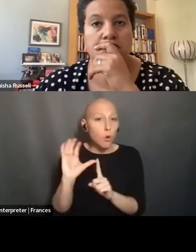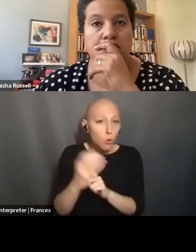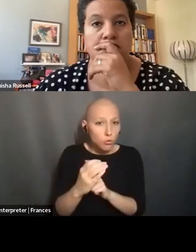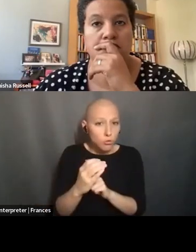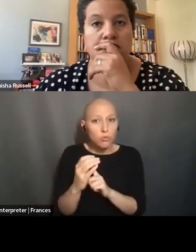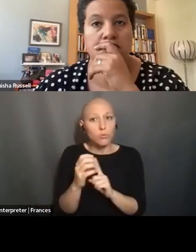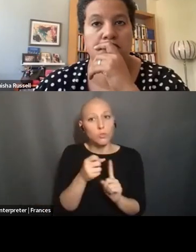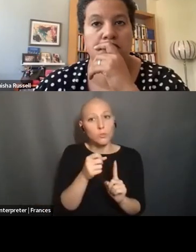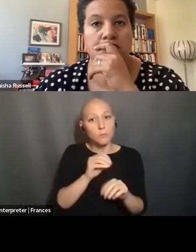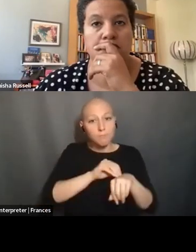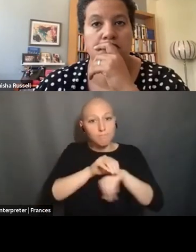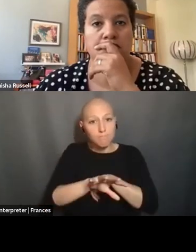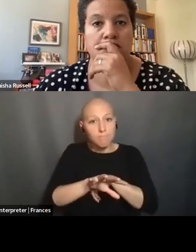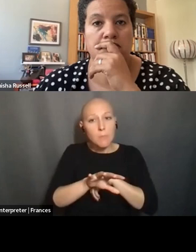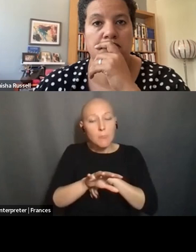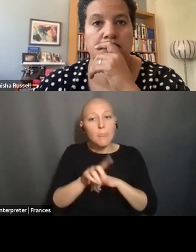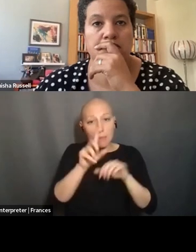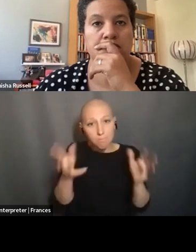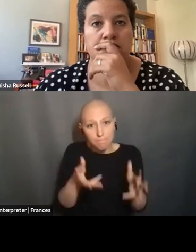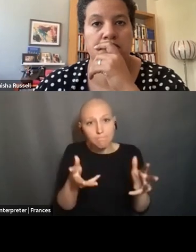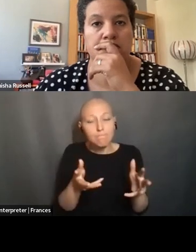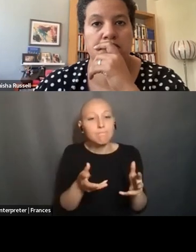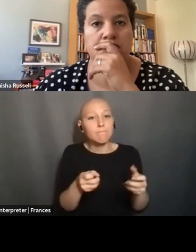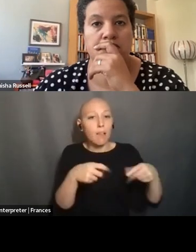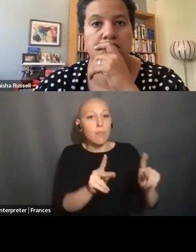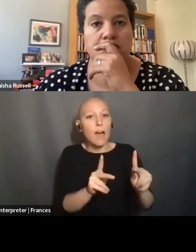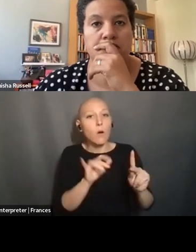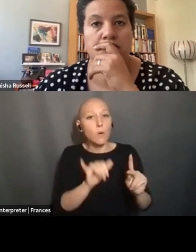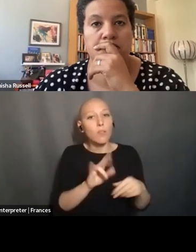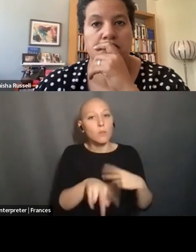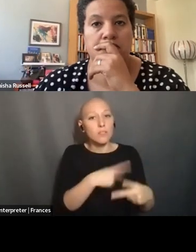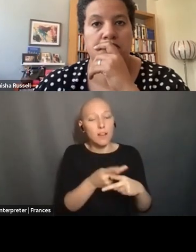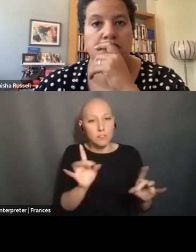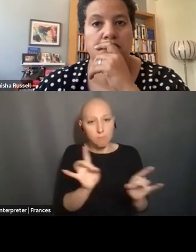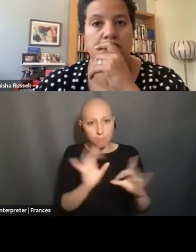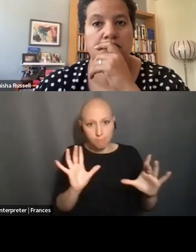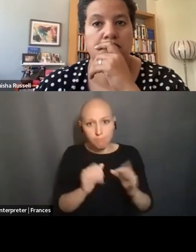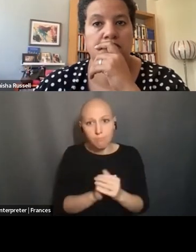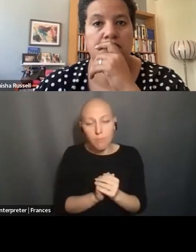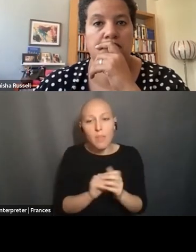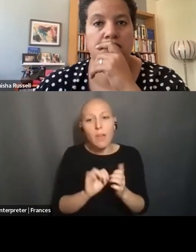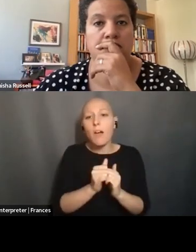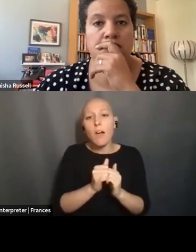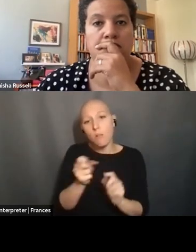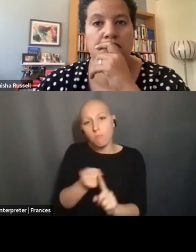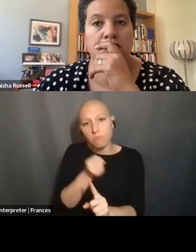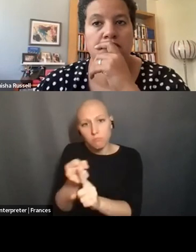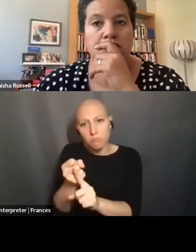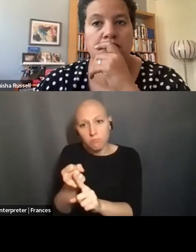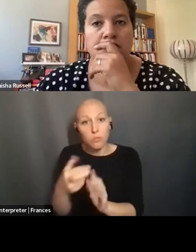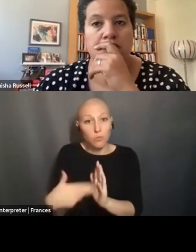those abuses and how they continue to play a role in how genomics is used